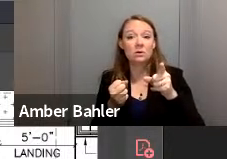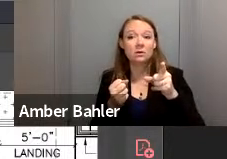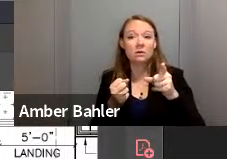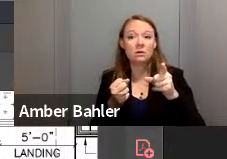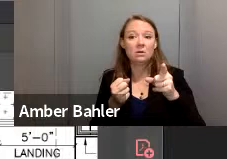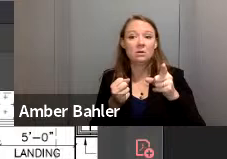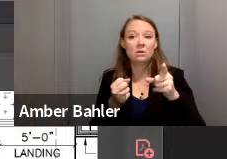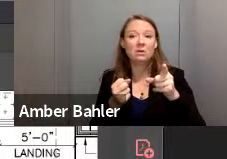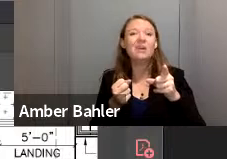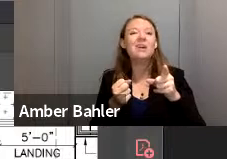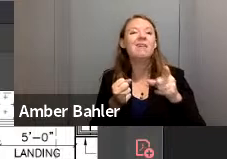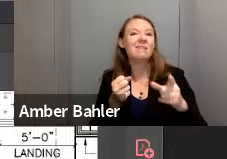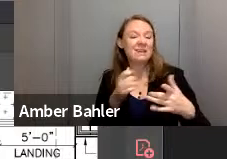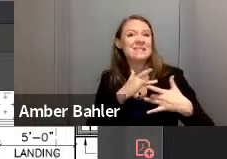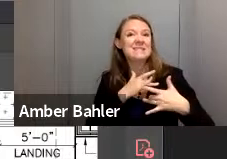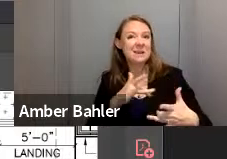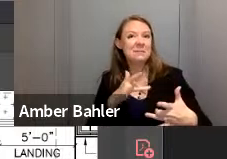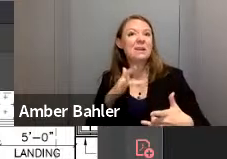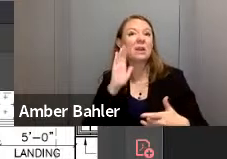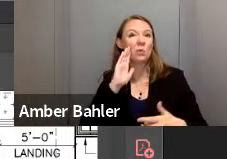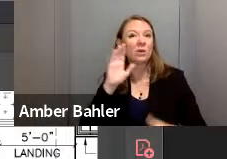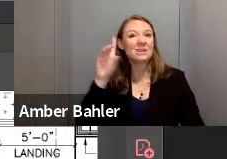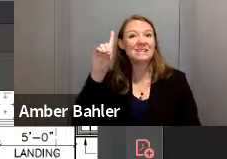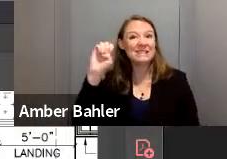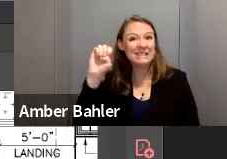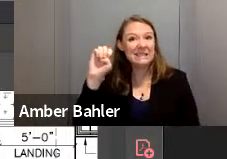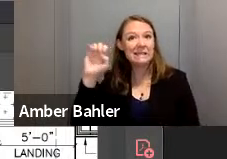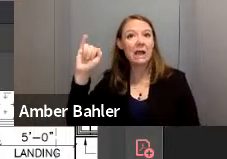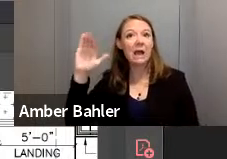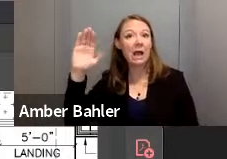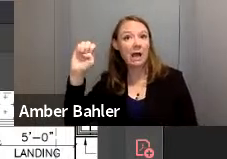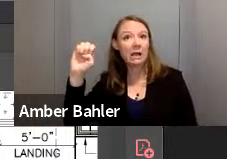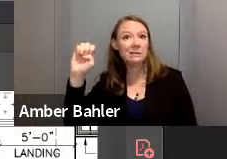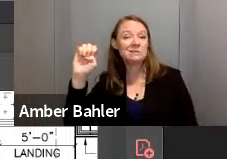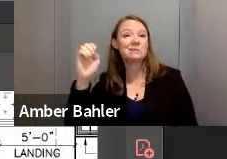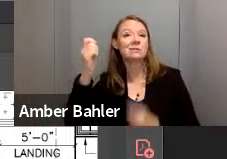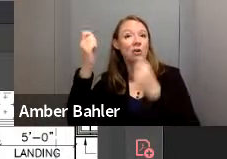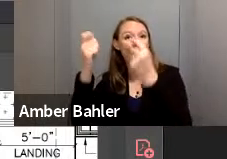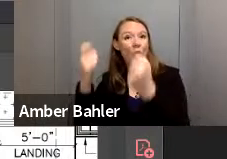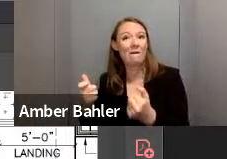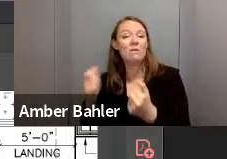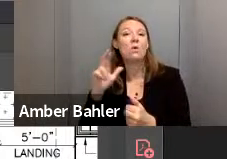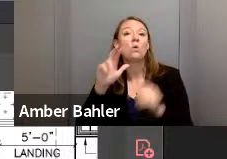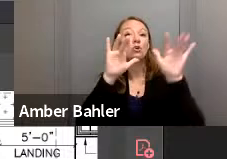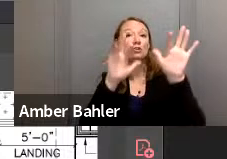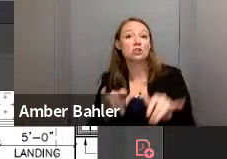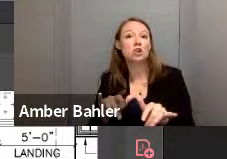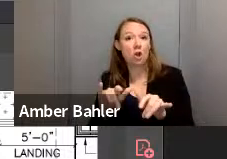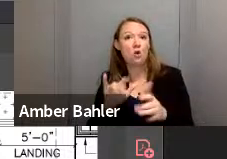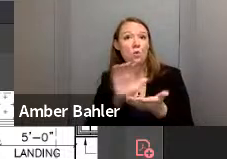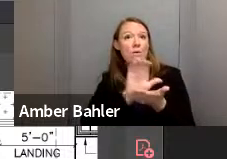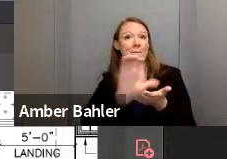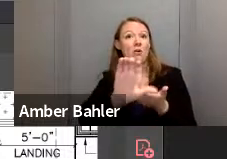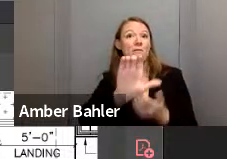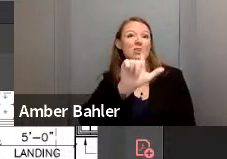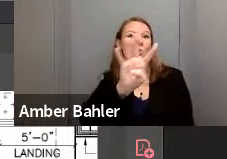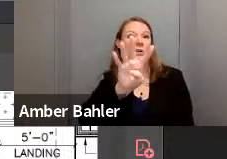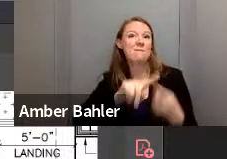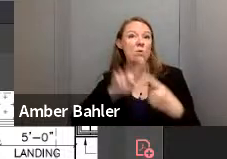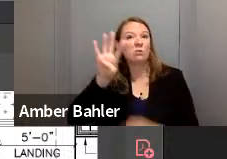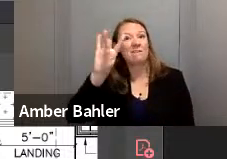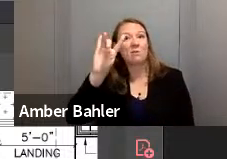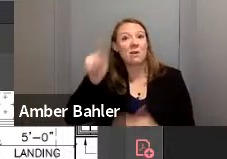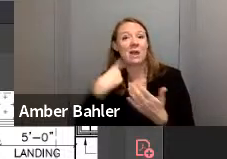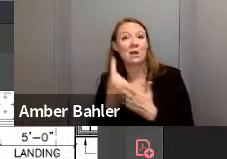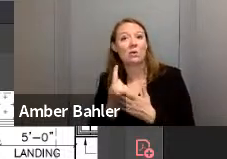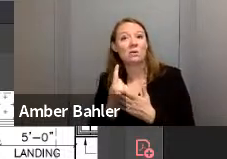will be de-iced or the snow removed within 24 to 48 hours, except in the case where there's